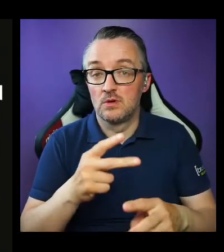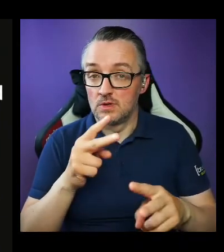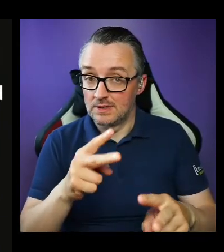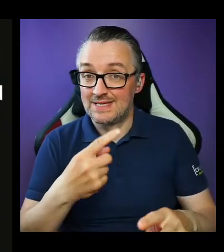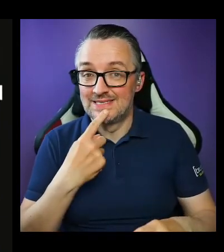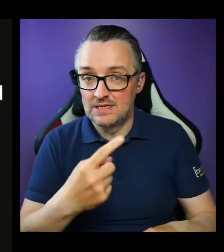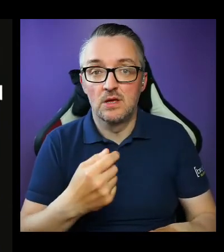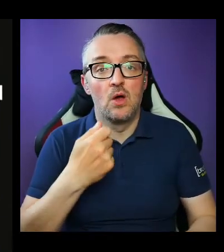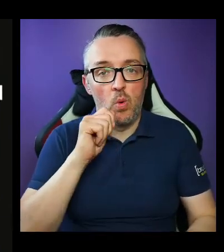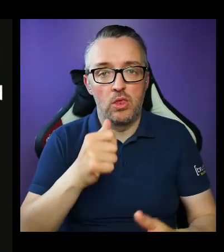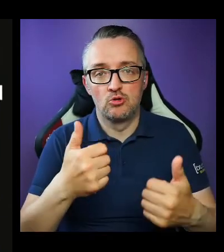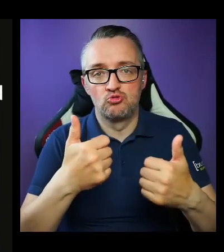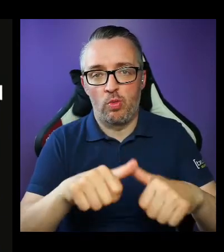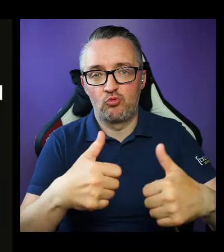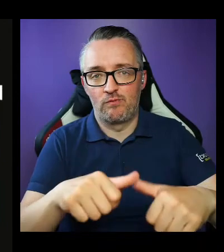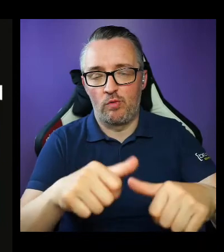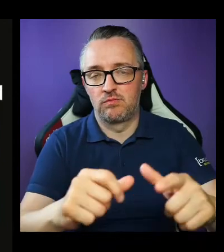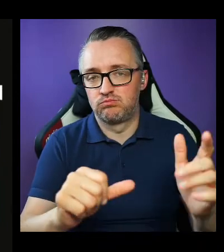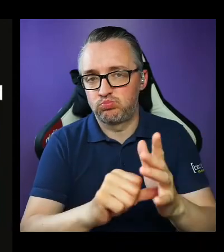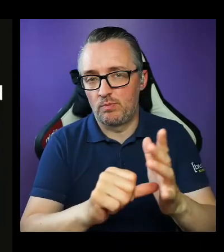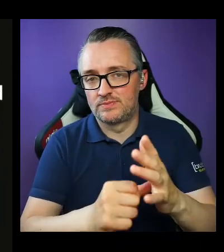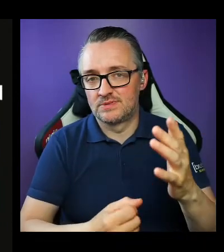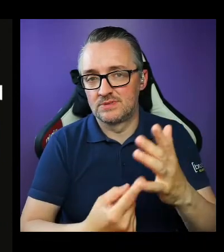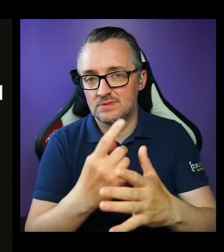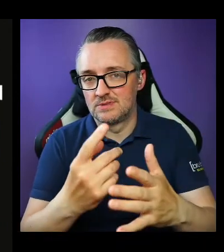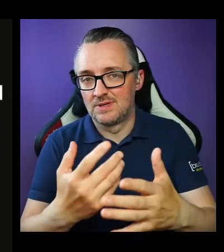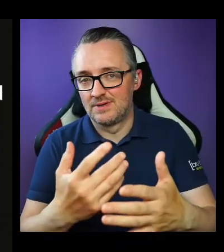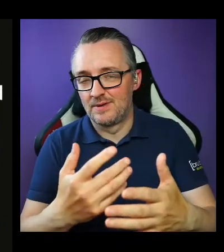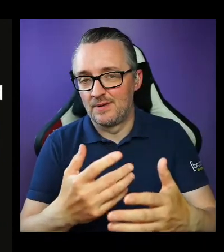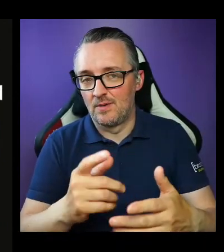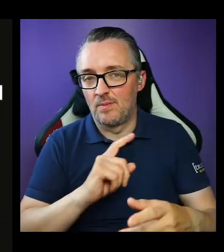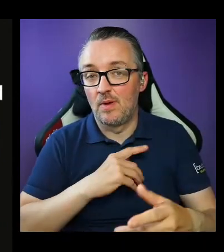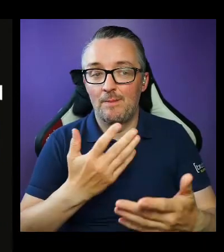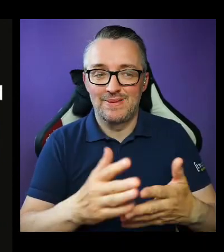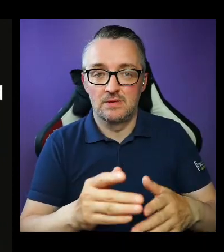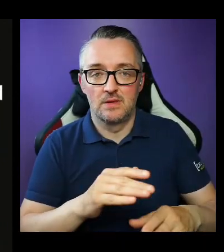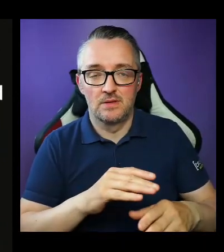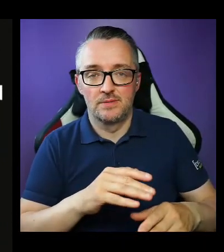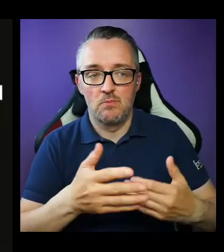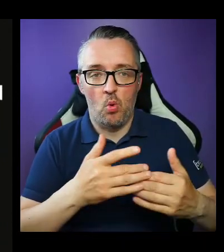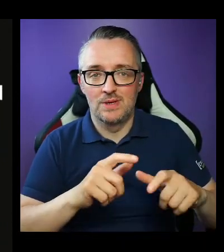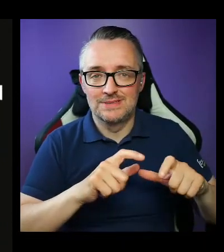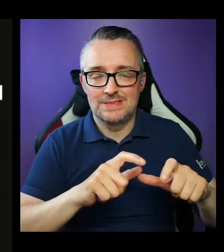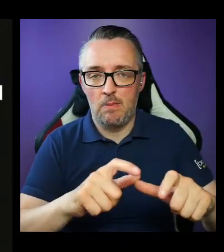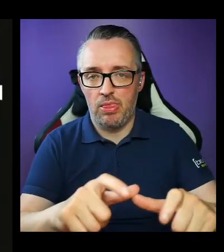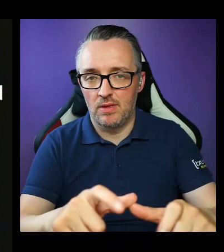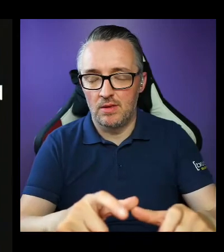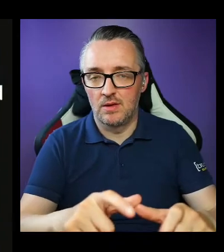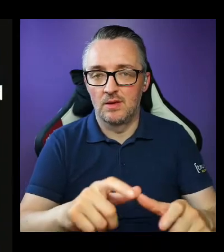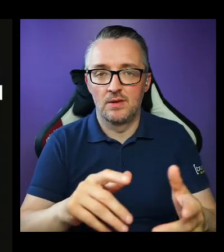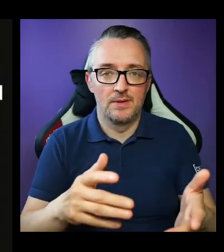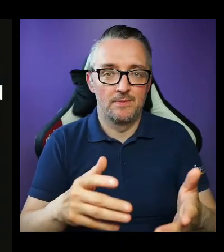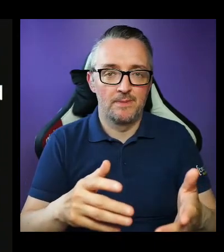to solve some of the problems that we've seen with version 1 not being really stable and not making it so